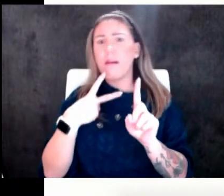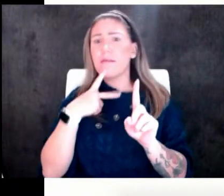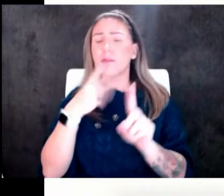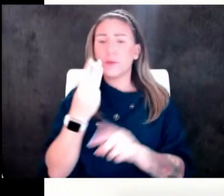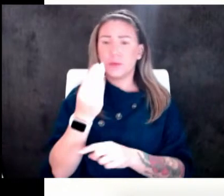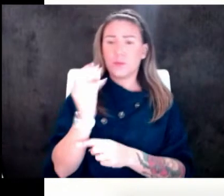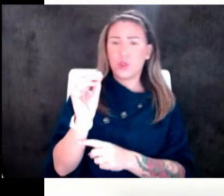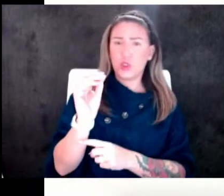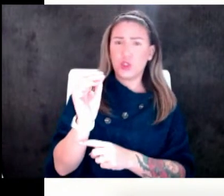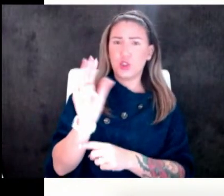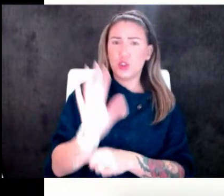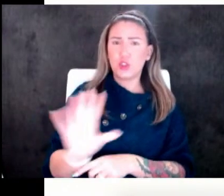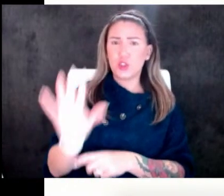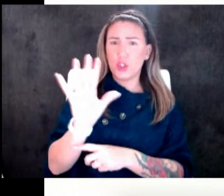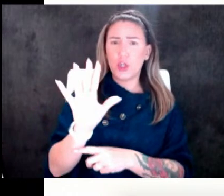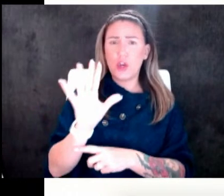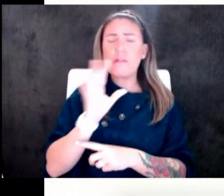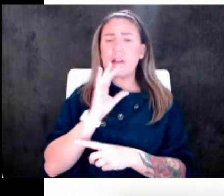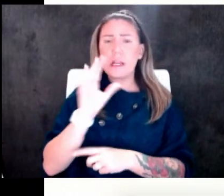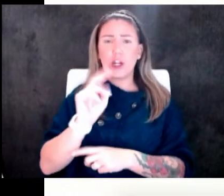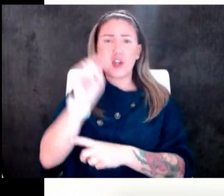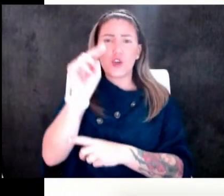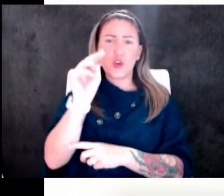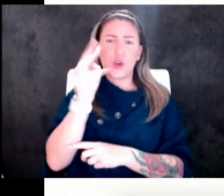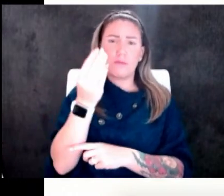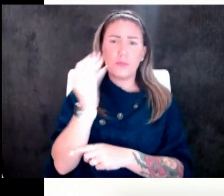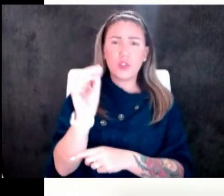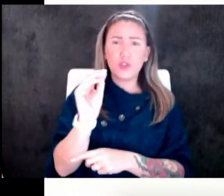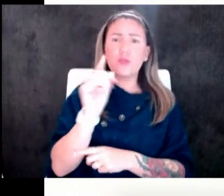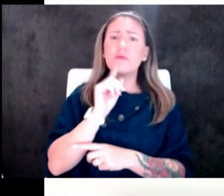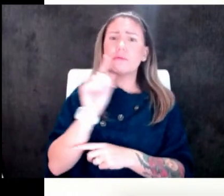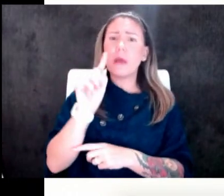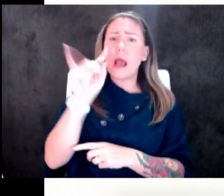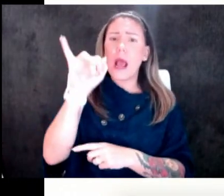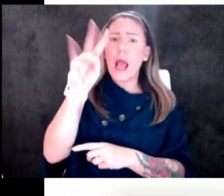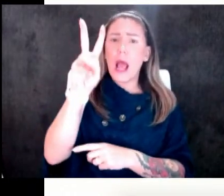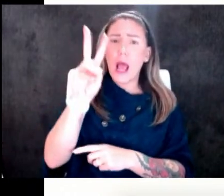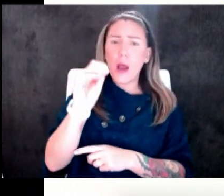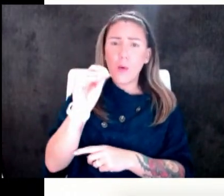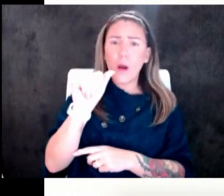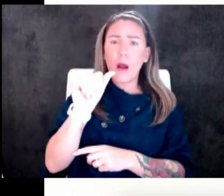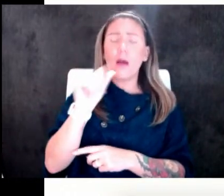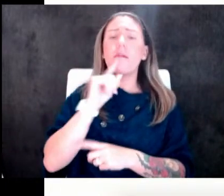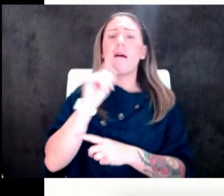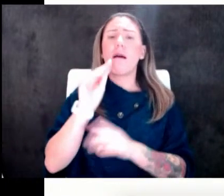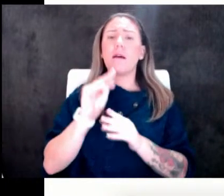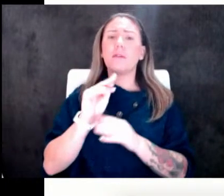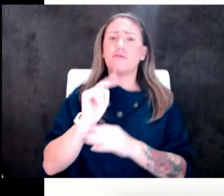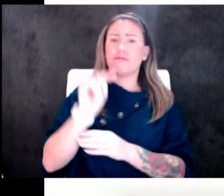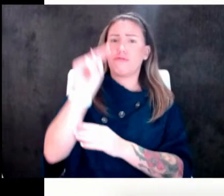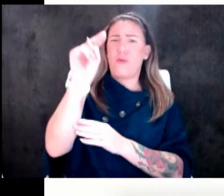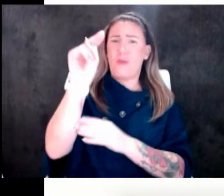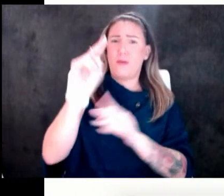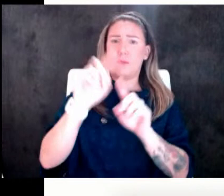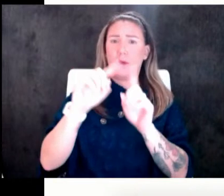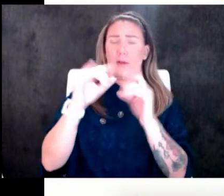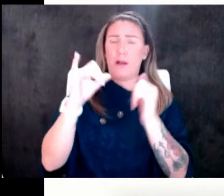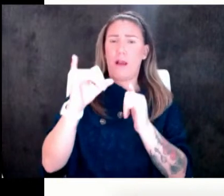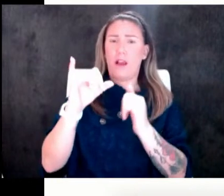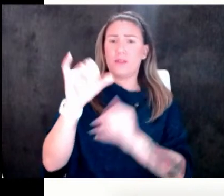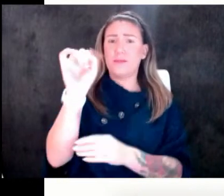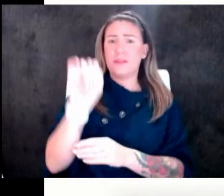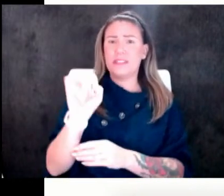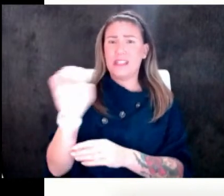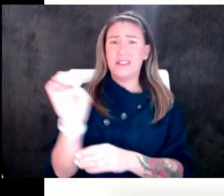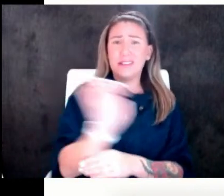but broken into northern Missouri, Iowa, and going north, but it really gone into the southeast. And you can tell now that part of the country,